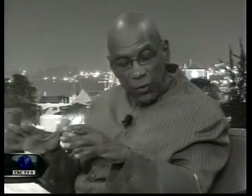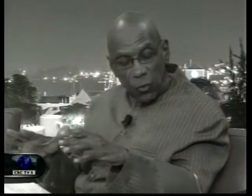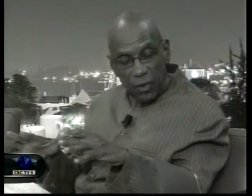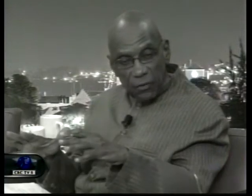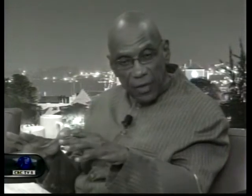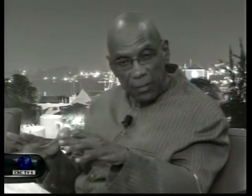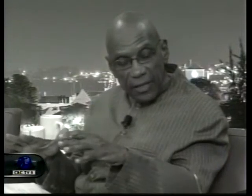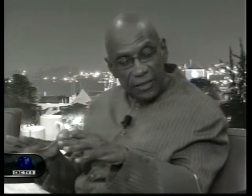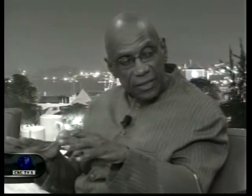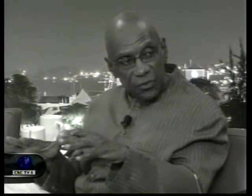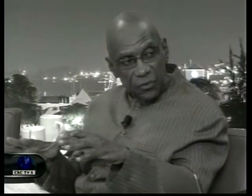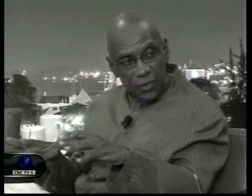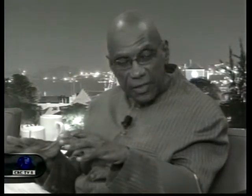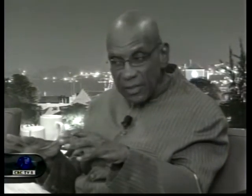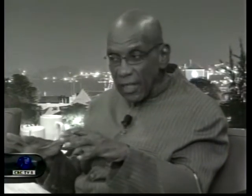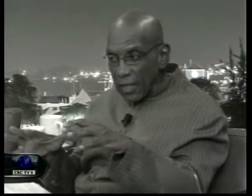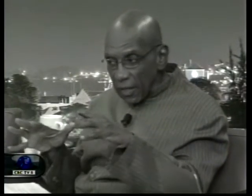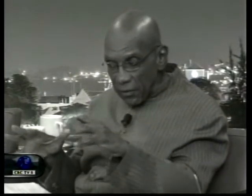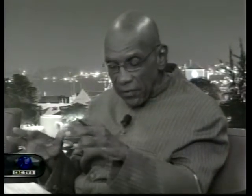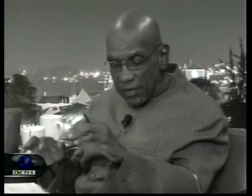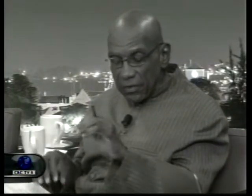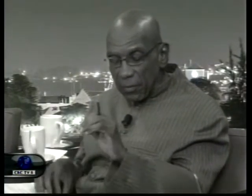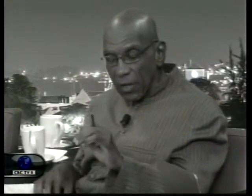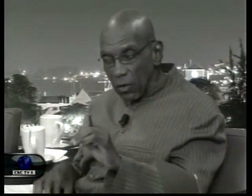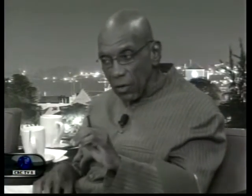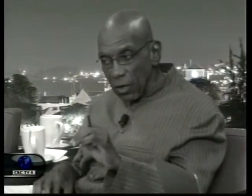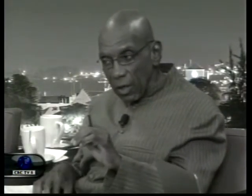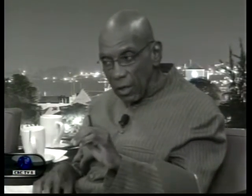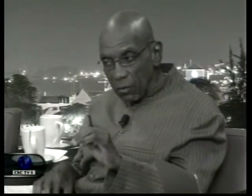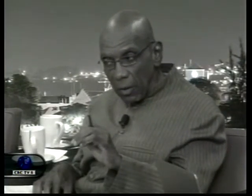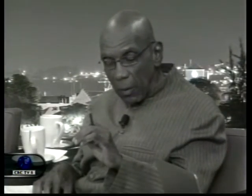good network of double taxation treaties, and other things that make